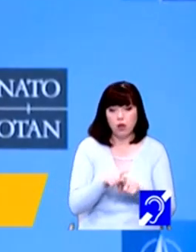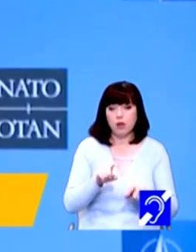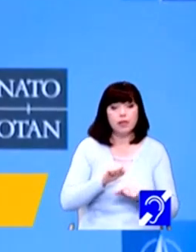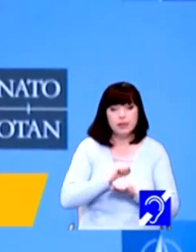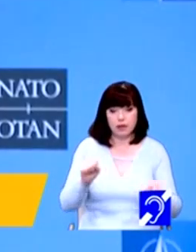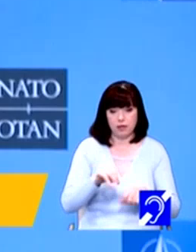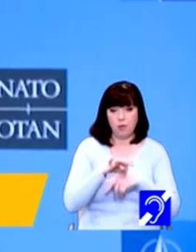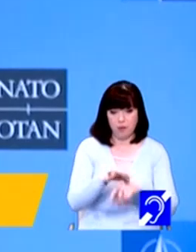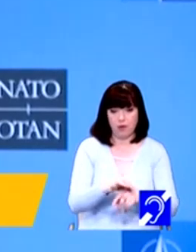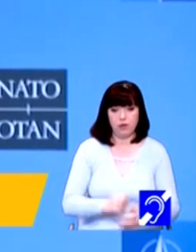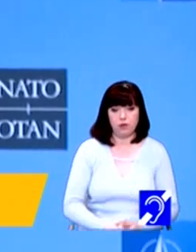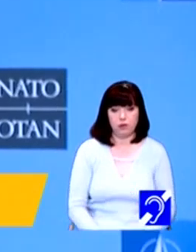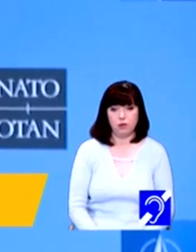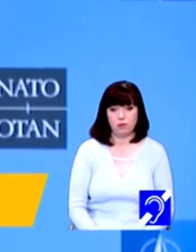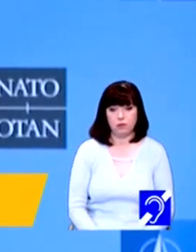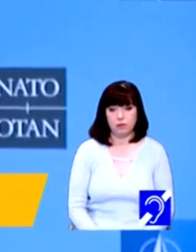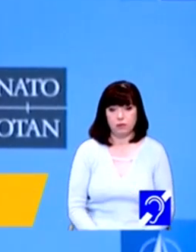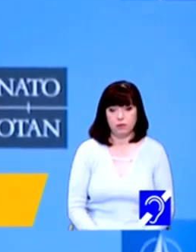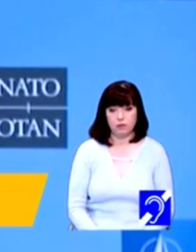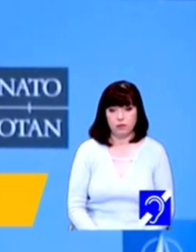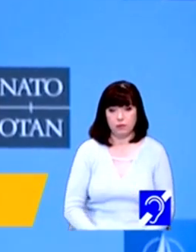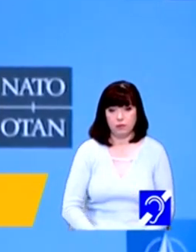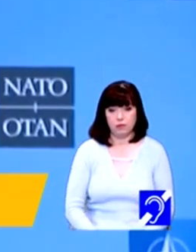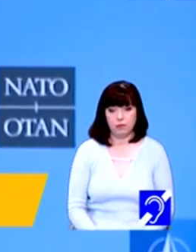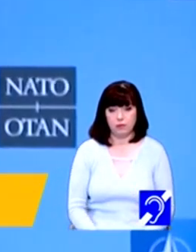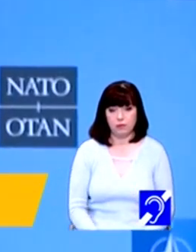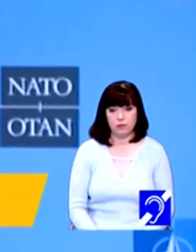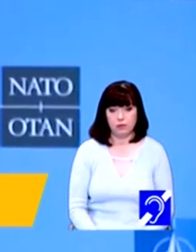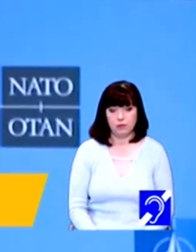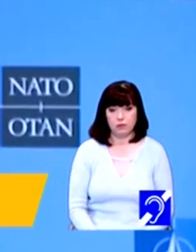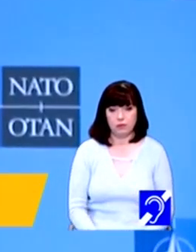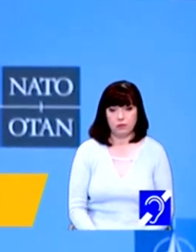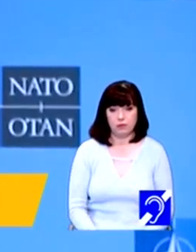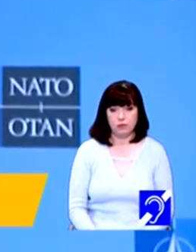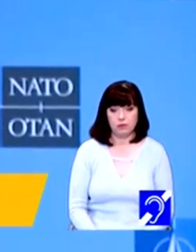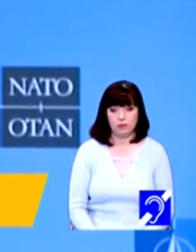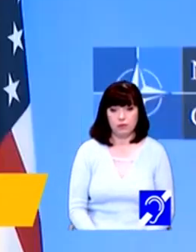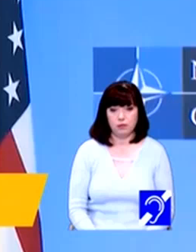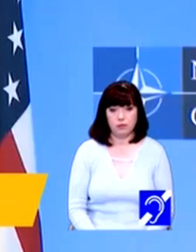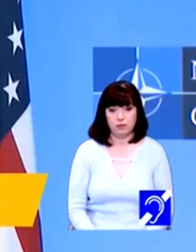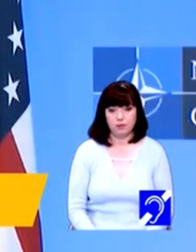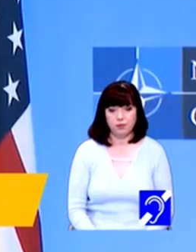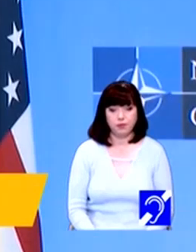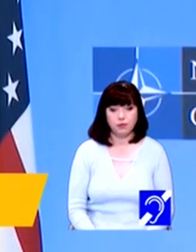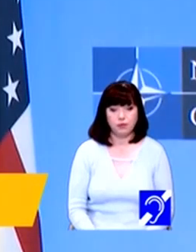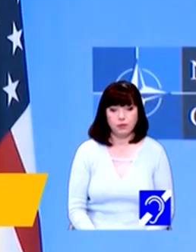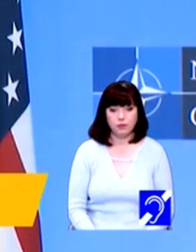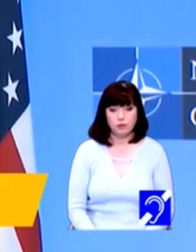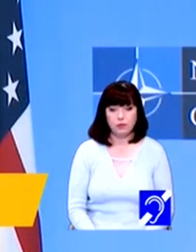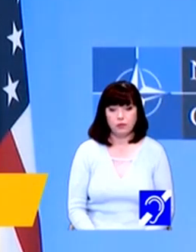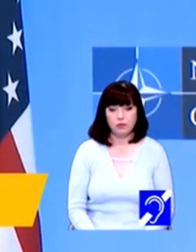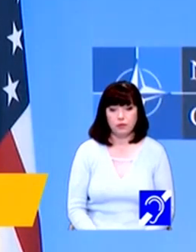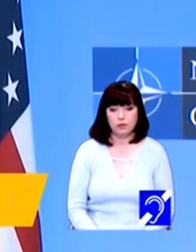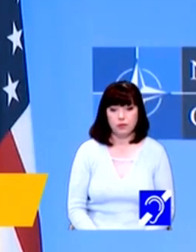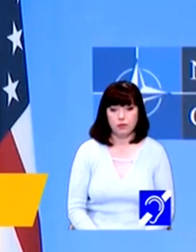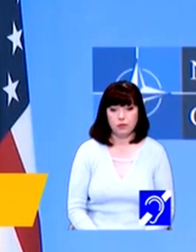Russia withdrawing all its troops and engaging good faith in diplomatic efforts. In the wake of